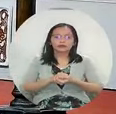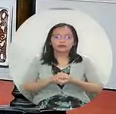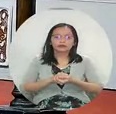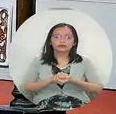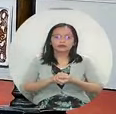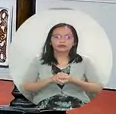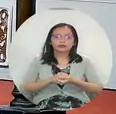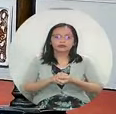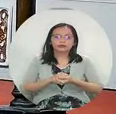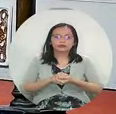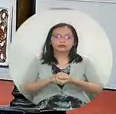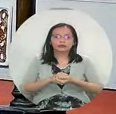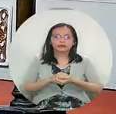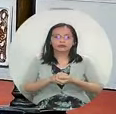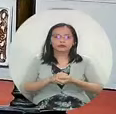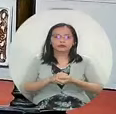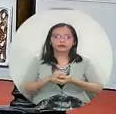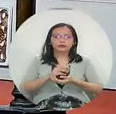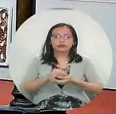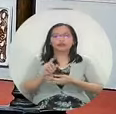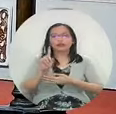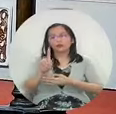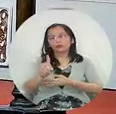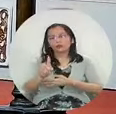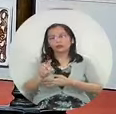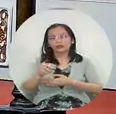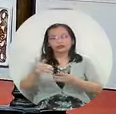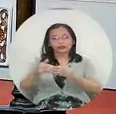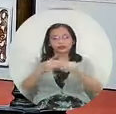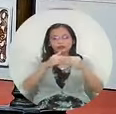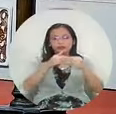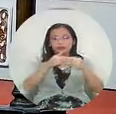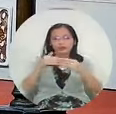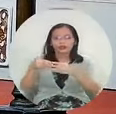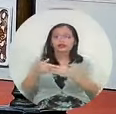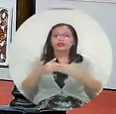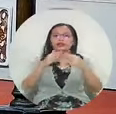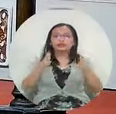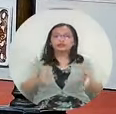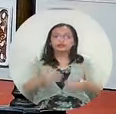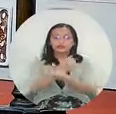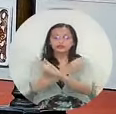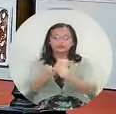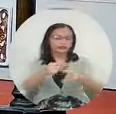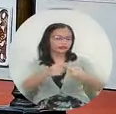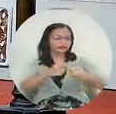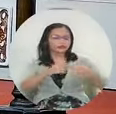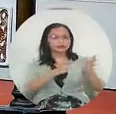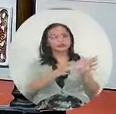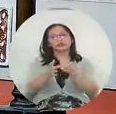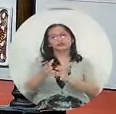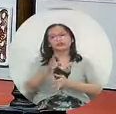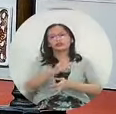Na saved. And he became pastor of the church that was established over there.